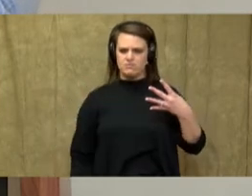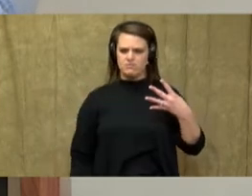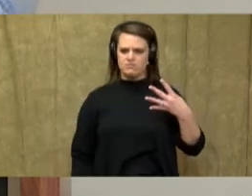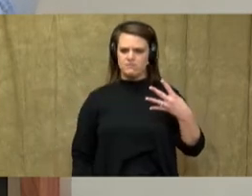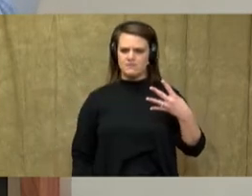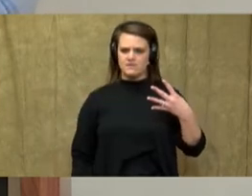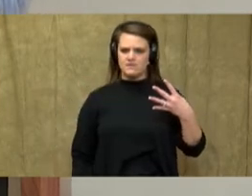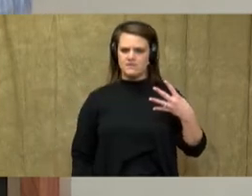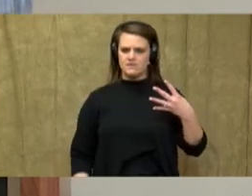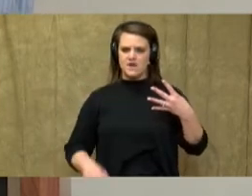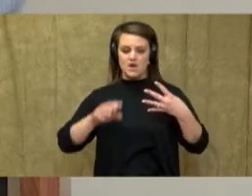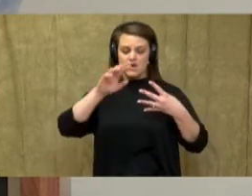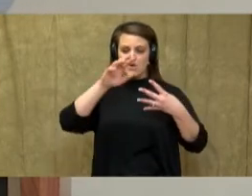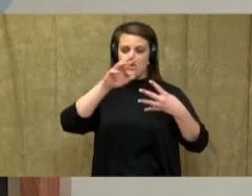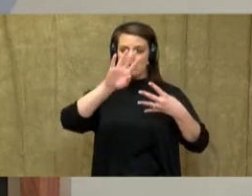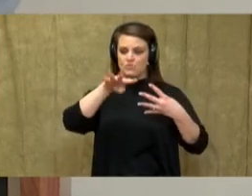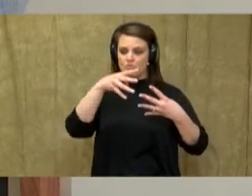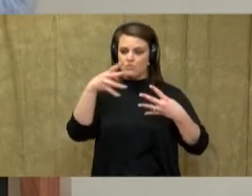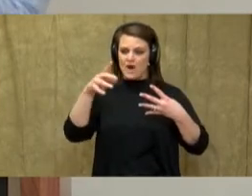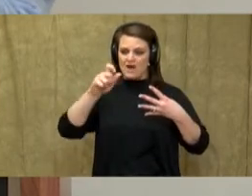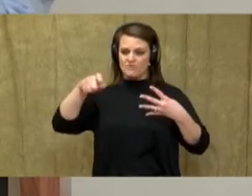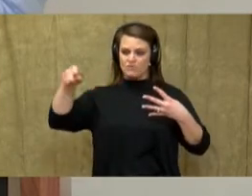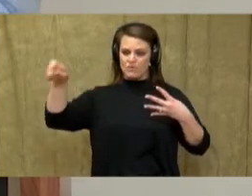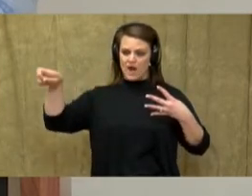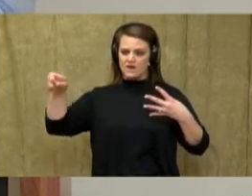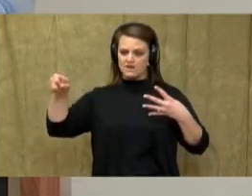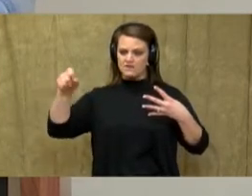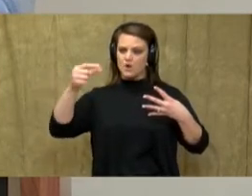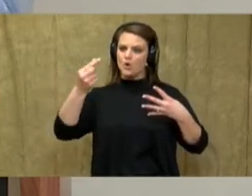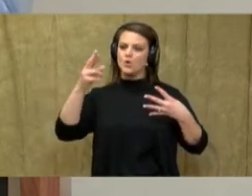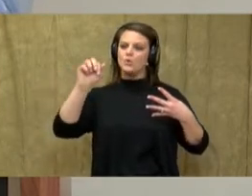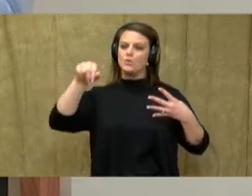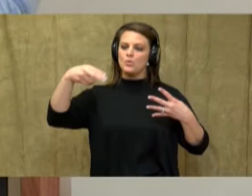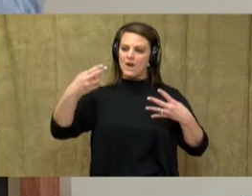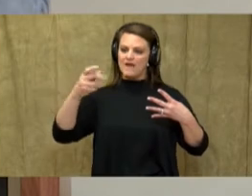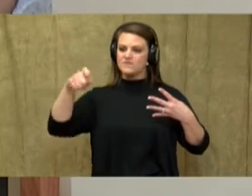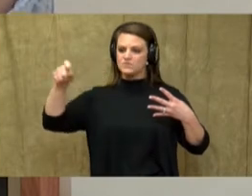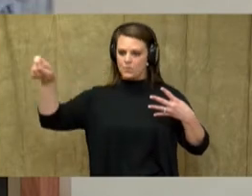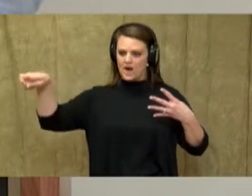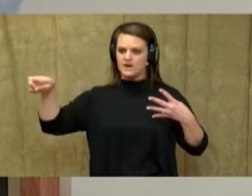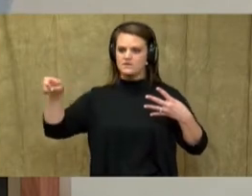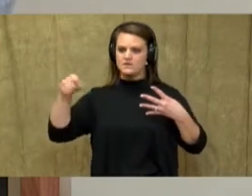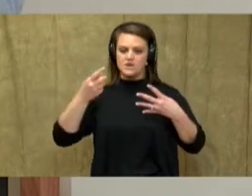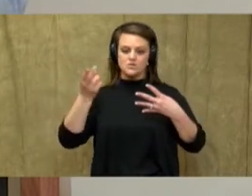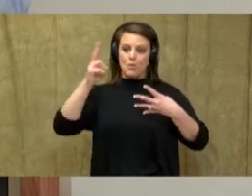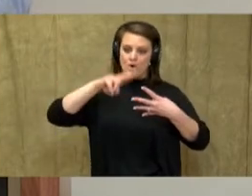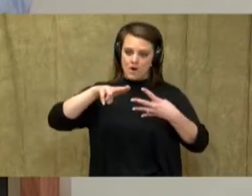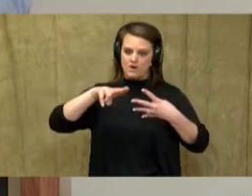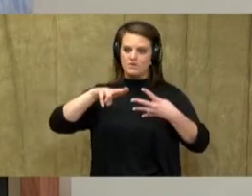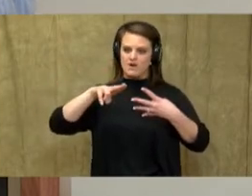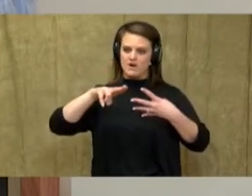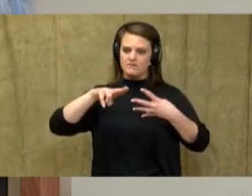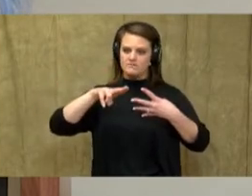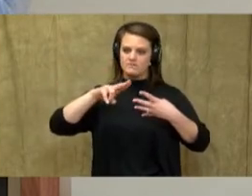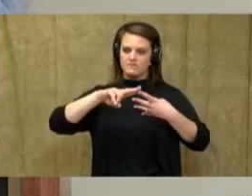Well, graft is right, so right obviously belongs there. An autograph is somebody's